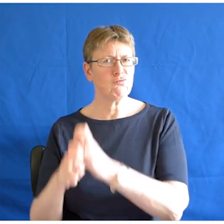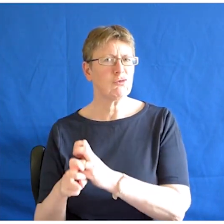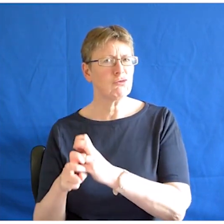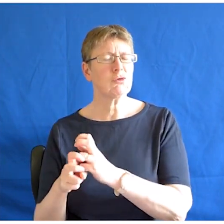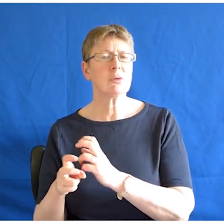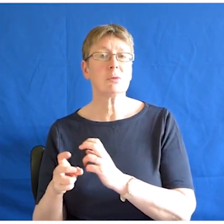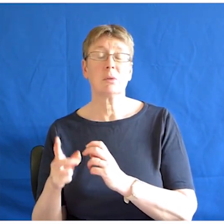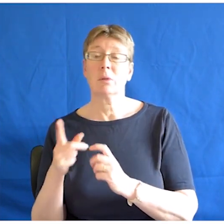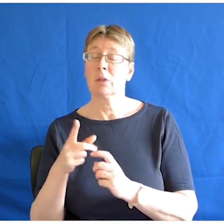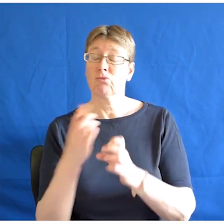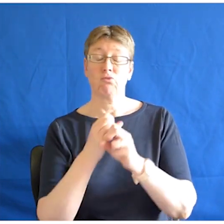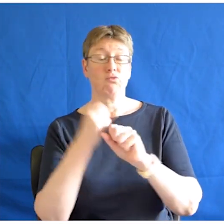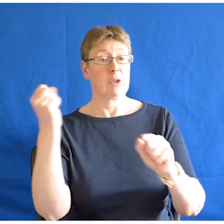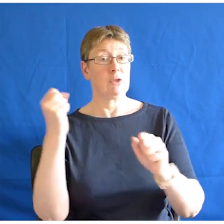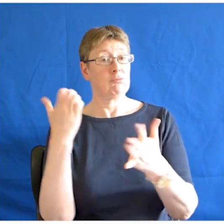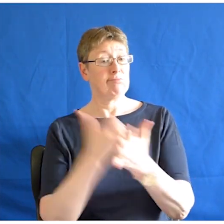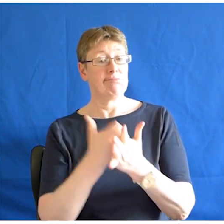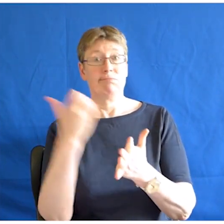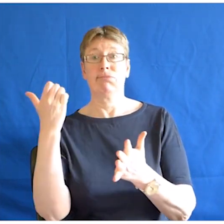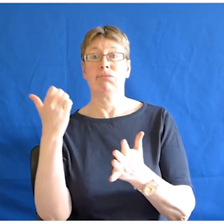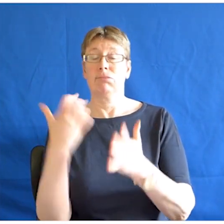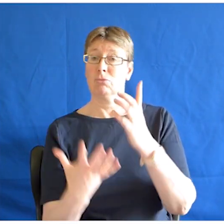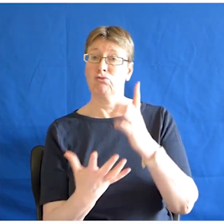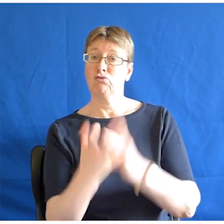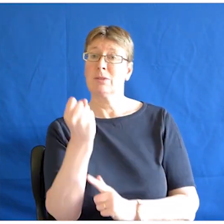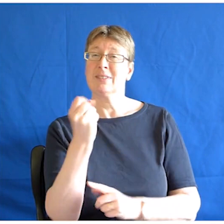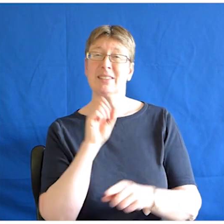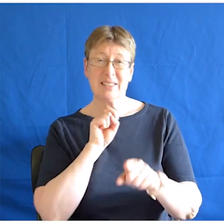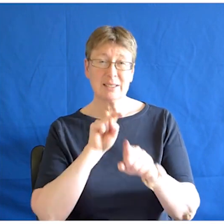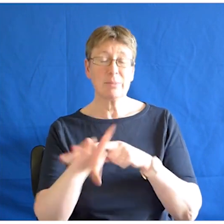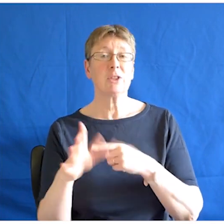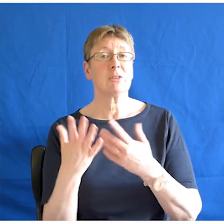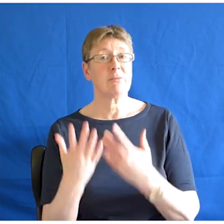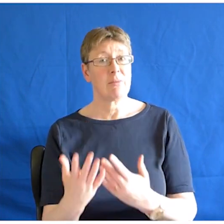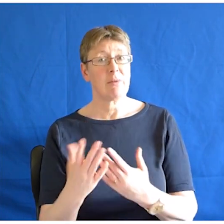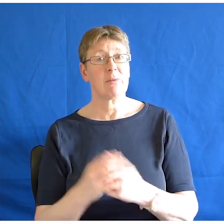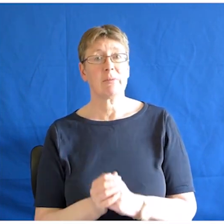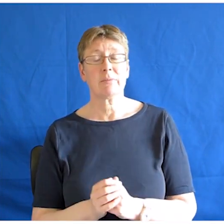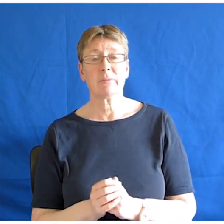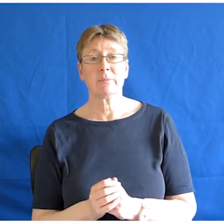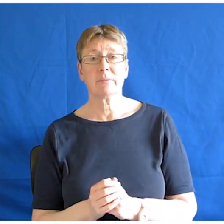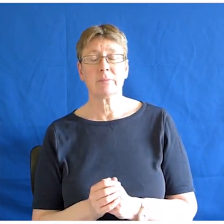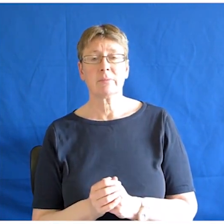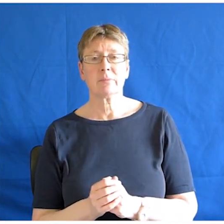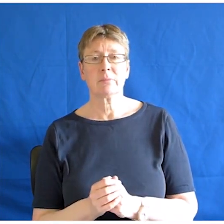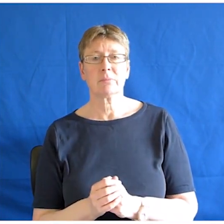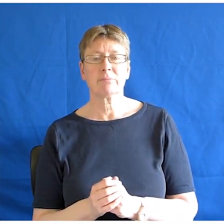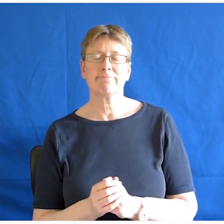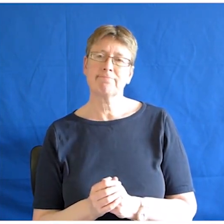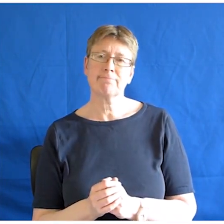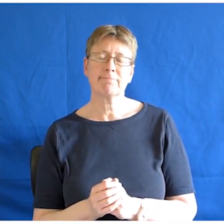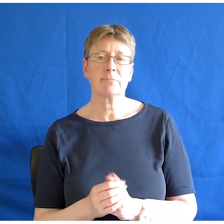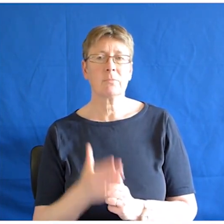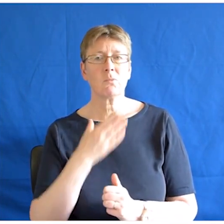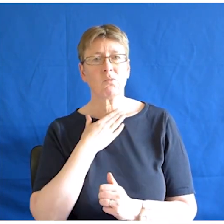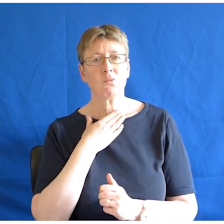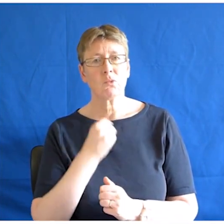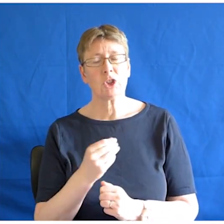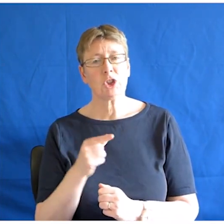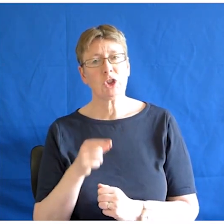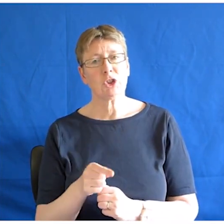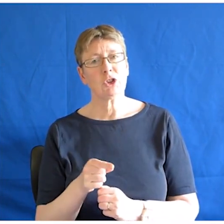research. Graduation is always a fantastic achievement, and more so now than ever. Personally, I'd rather